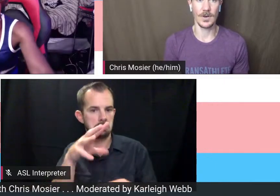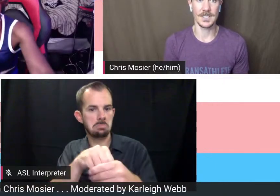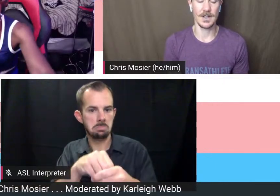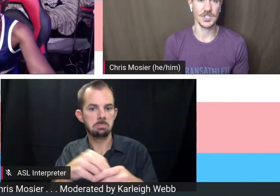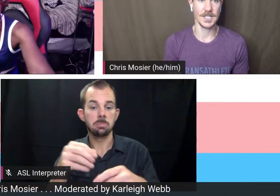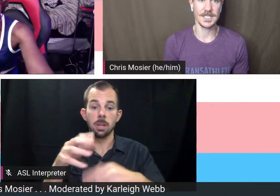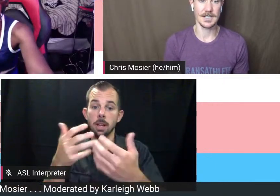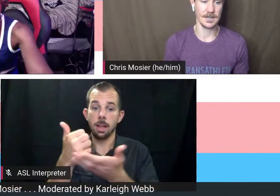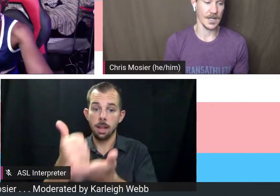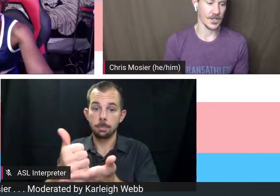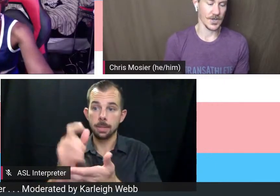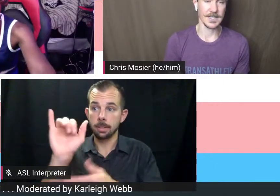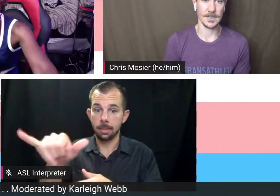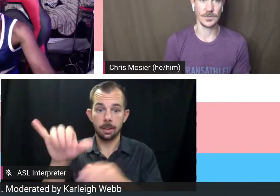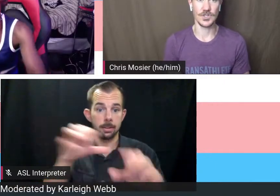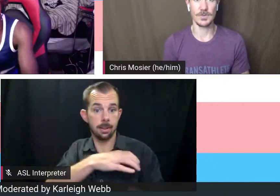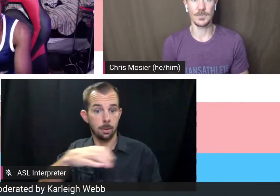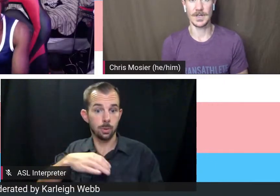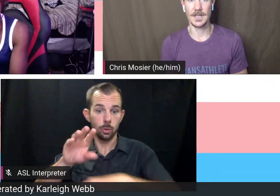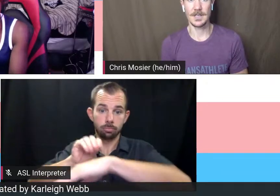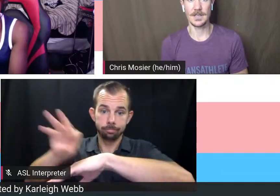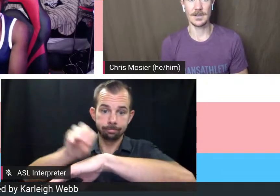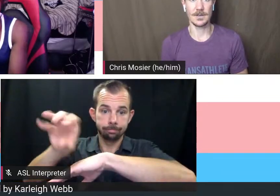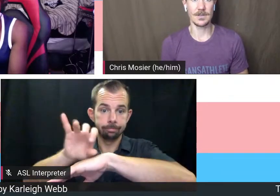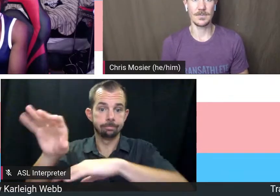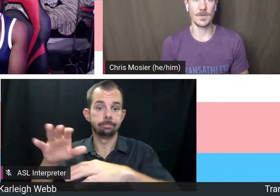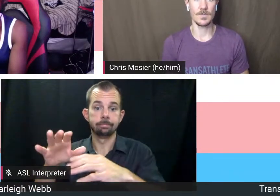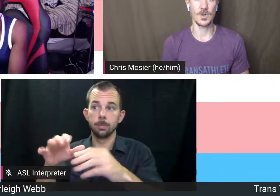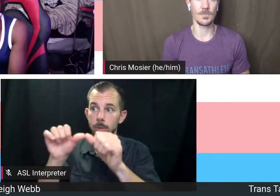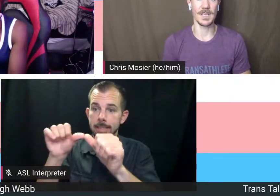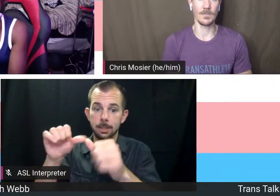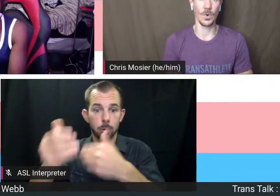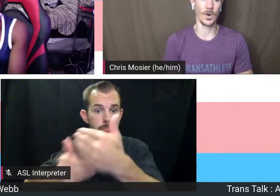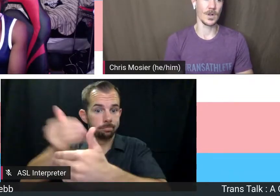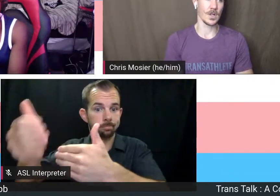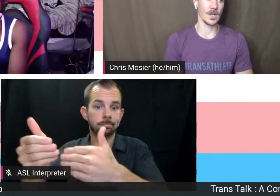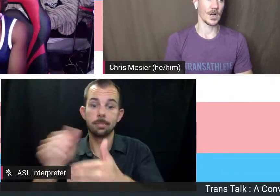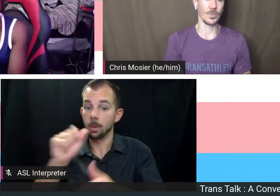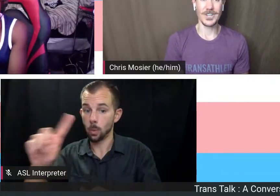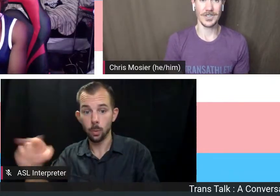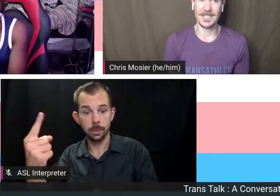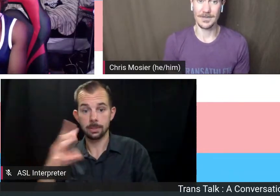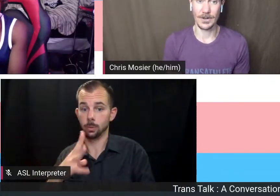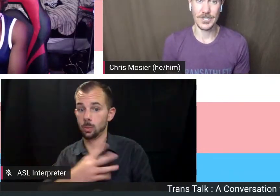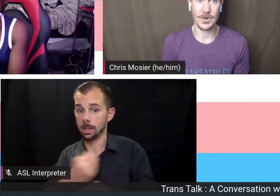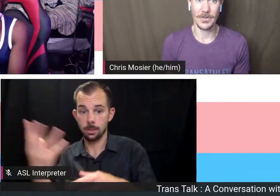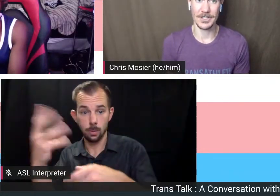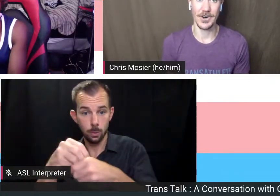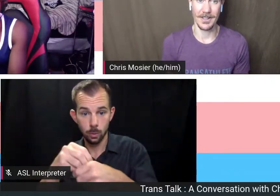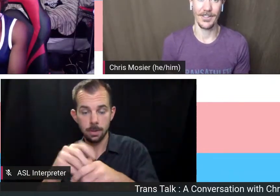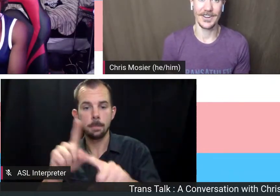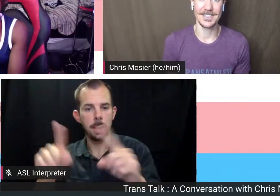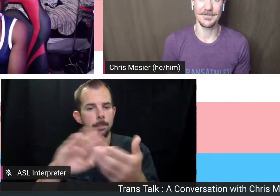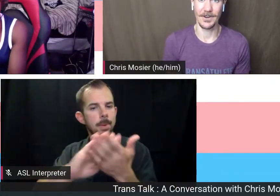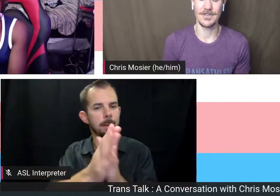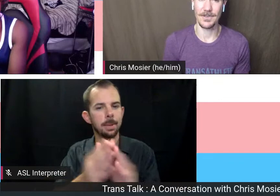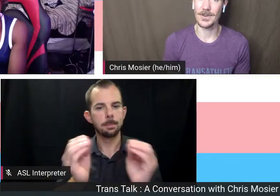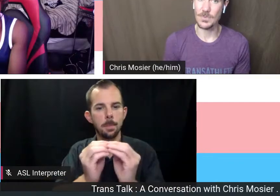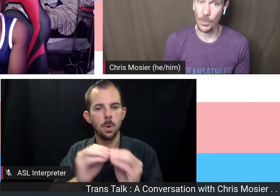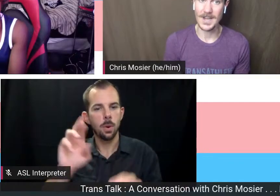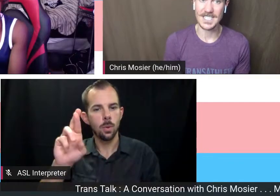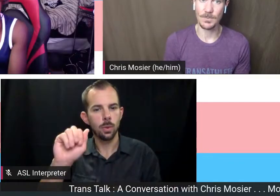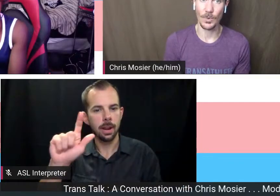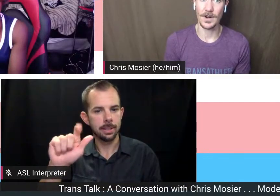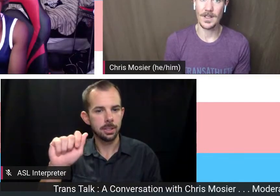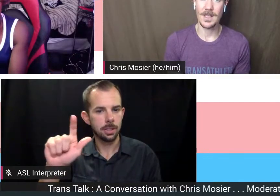making progress, not just in trans inclusion, but in being more racially diverse. You know that triathlon is a very,